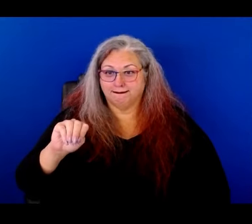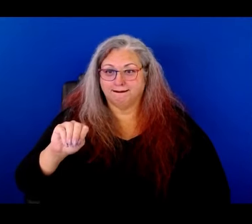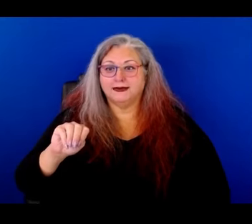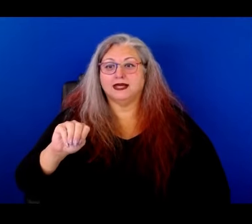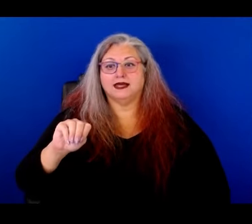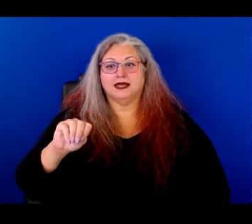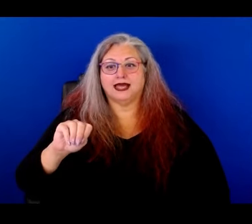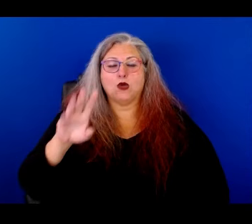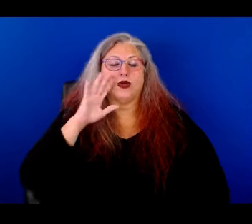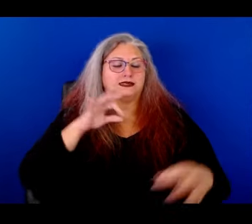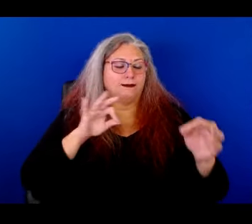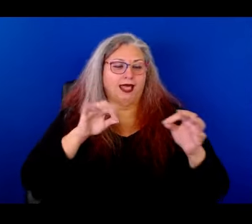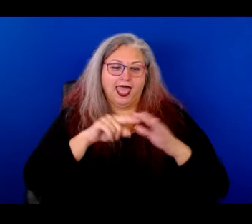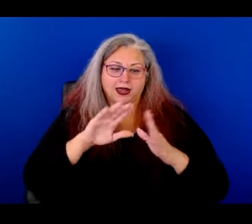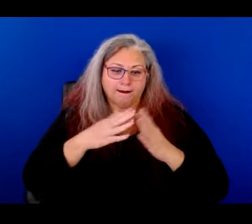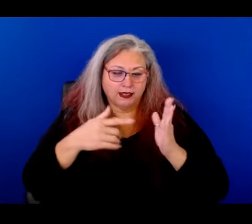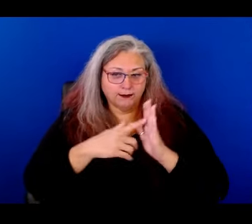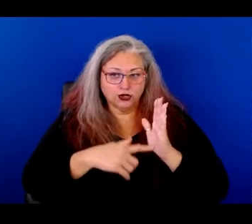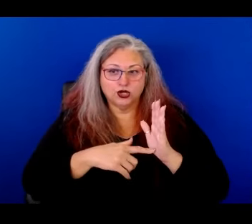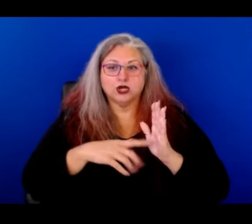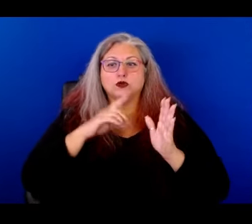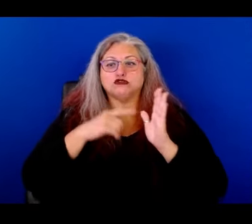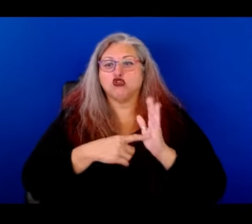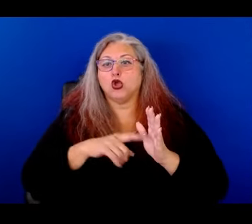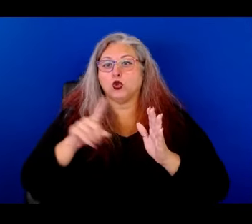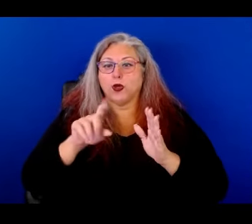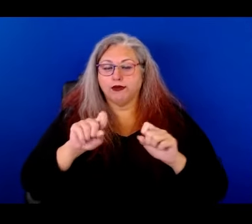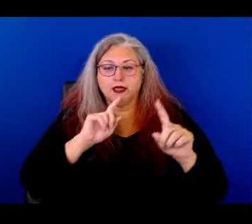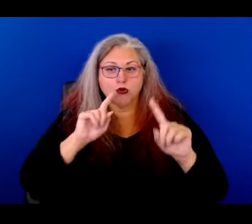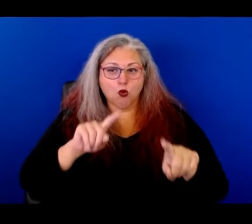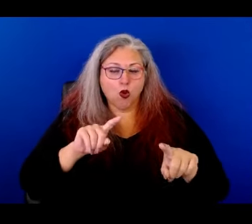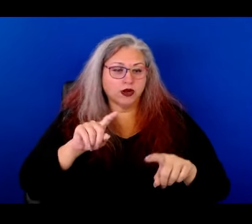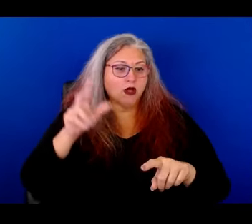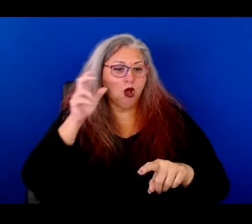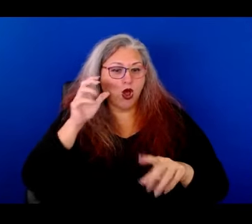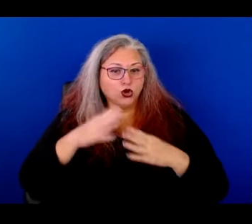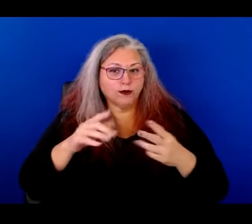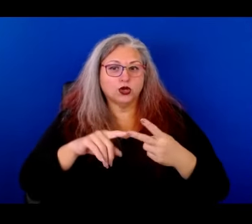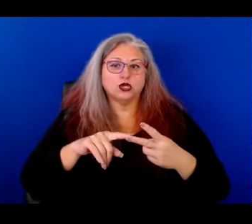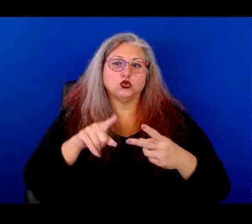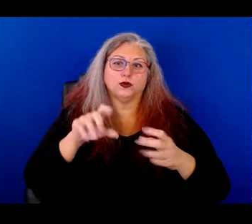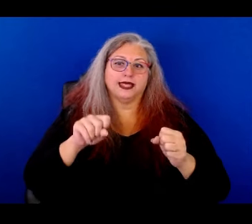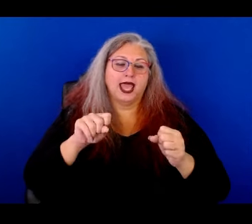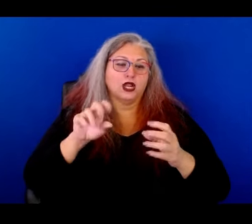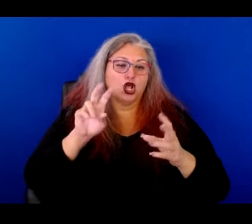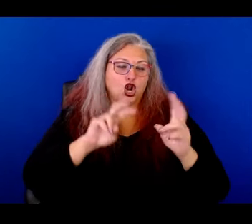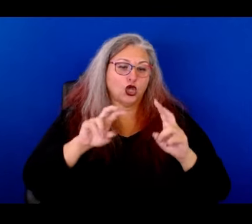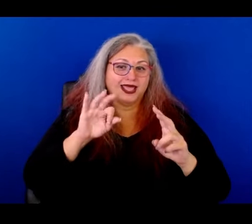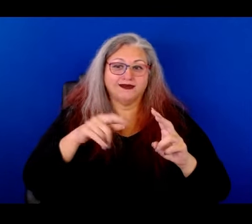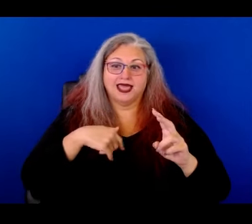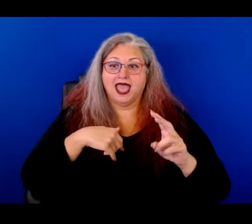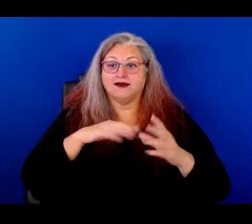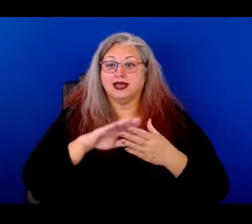Shinymisfits.com. It'll tell you all about the book. It'll show you where to order the audiobook. It'll let you look up if there's a nice